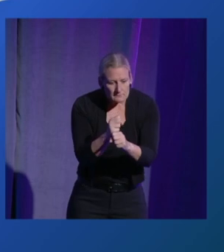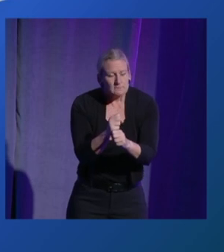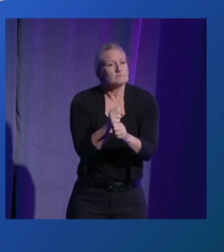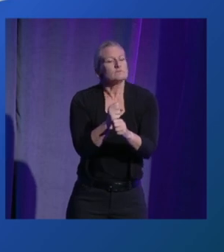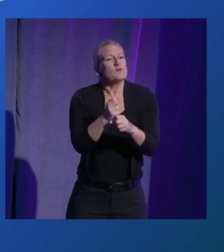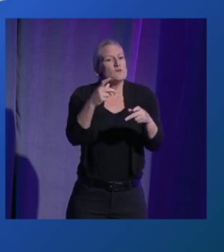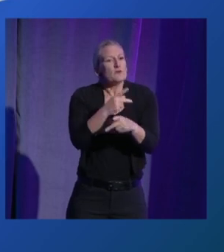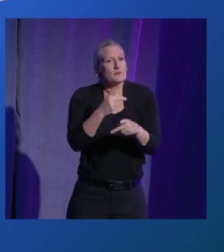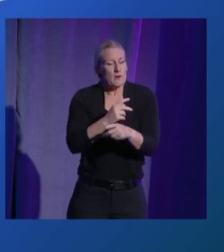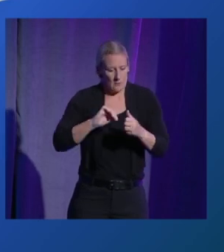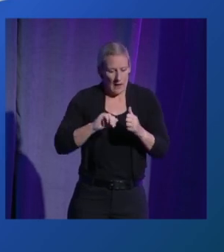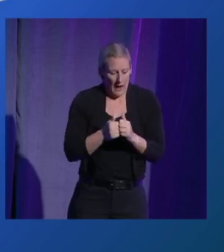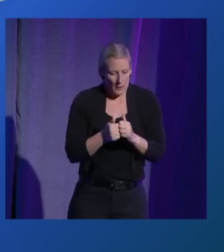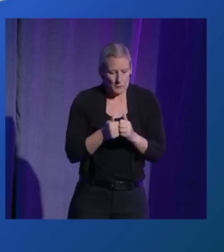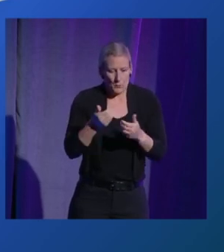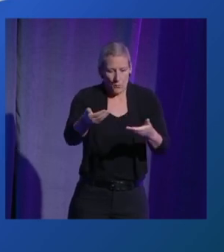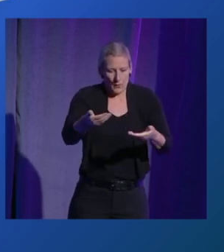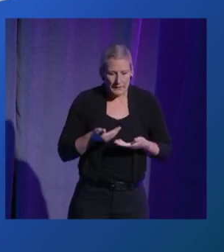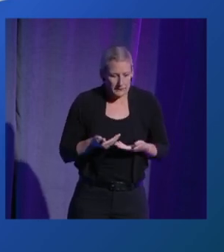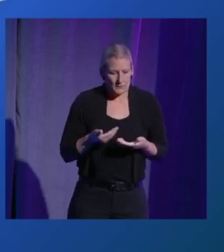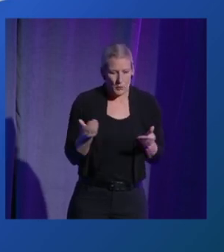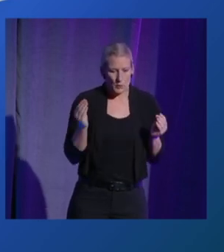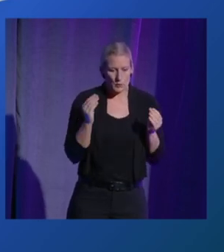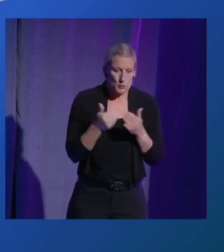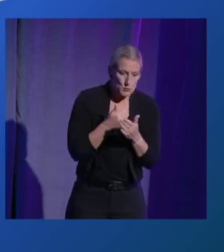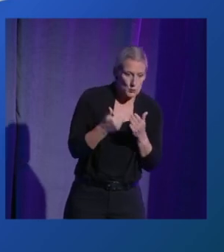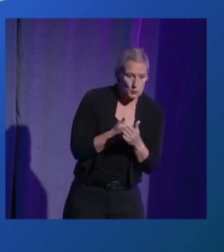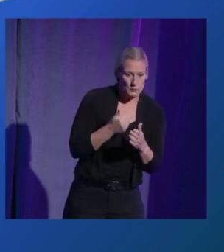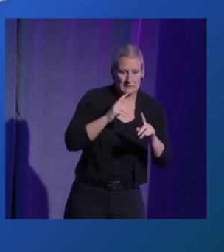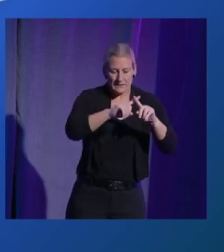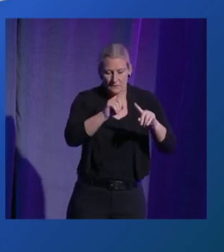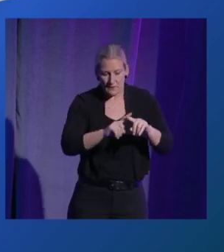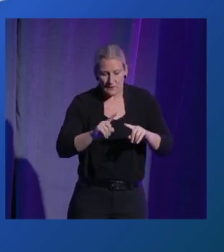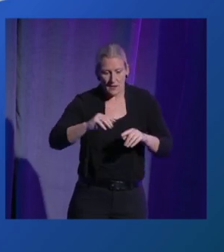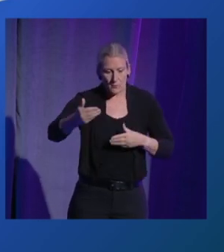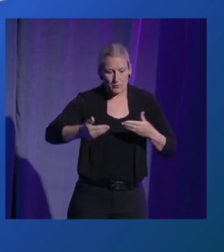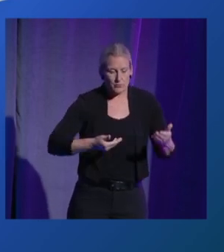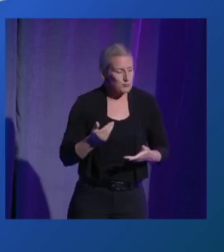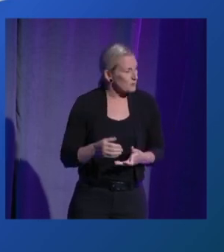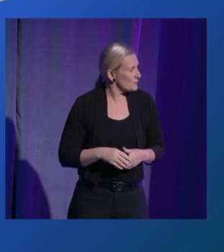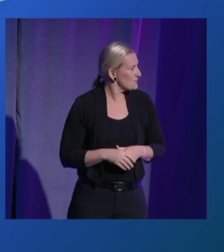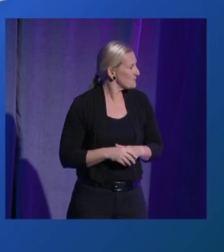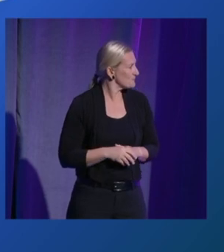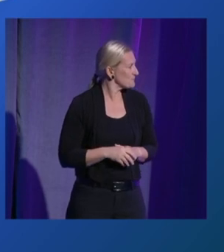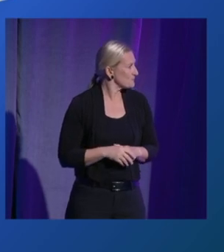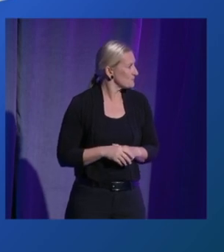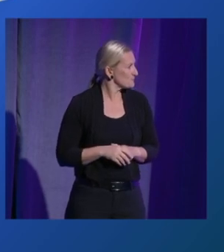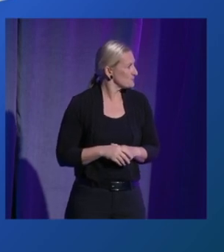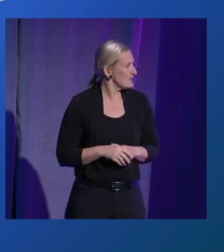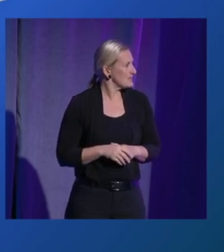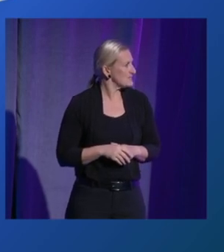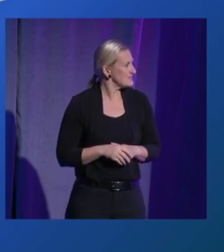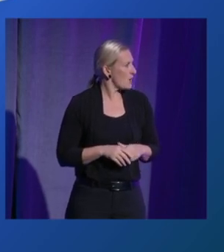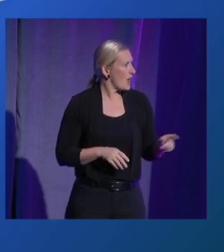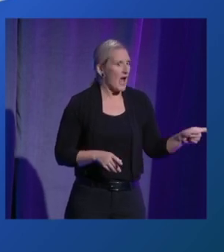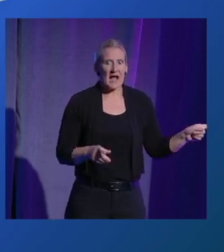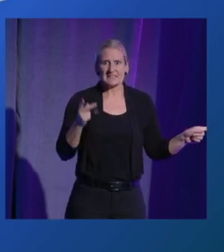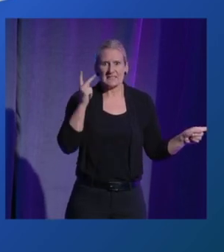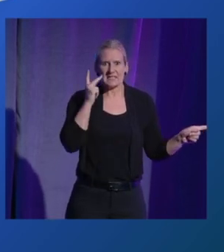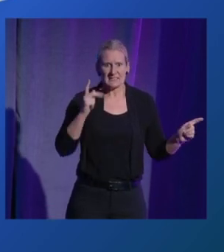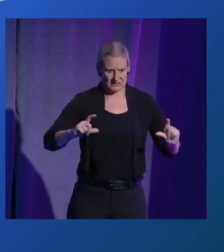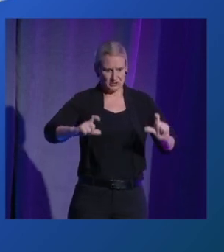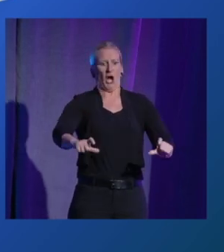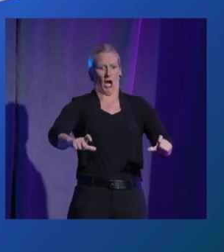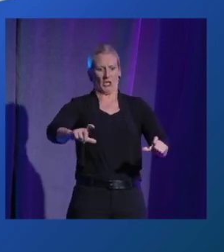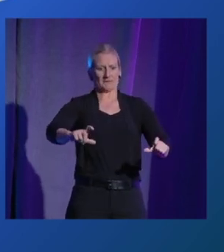operationalize what what you guys can can all provide for us all right and I these giant counting down numbers are telling me we only have